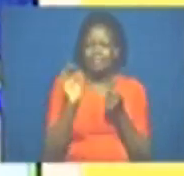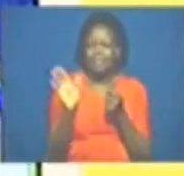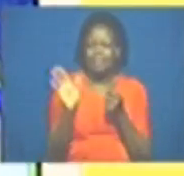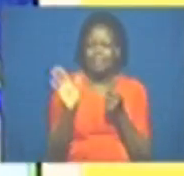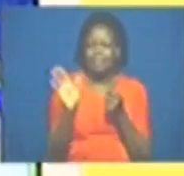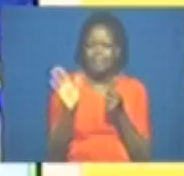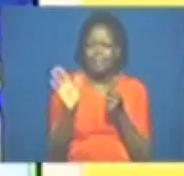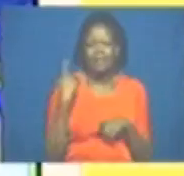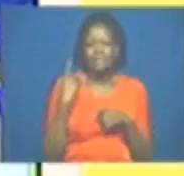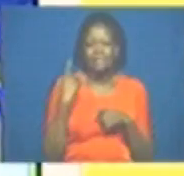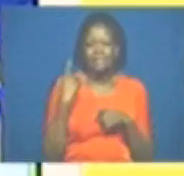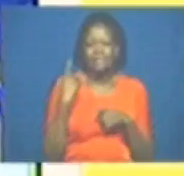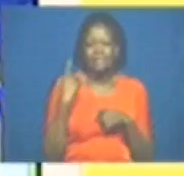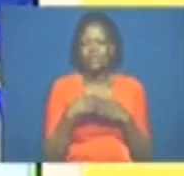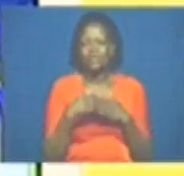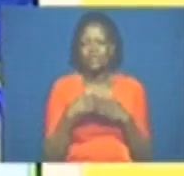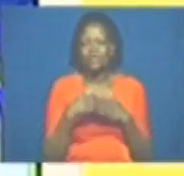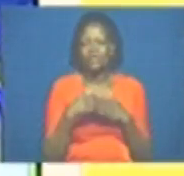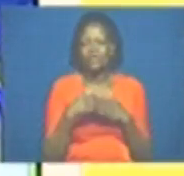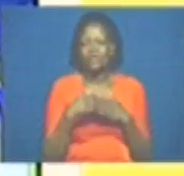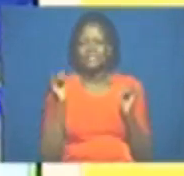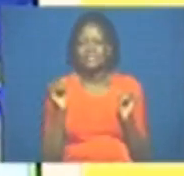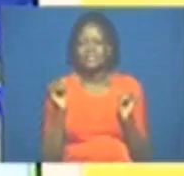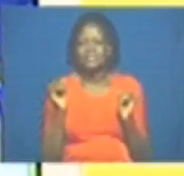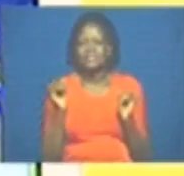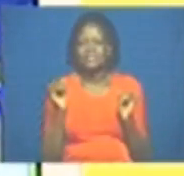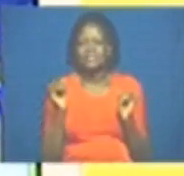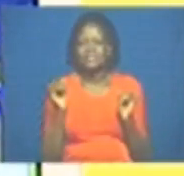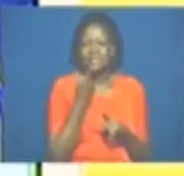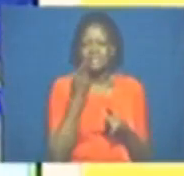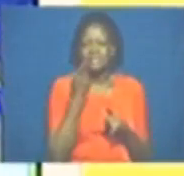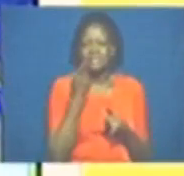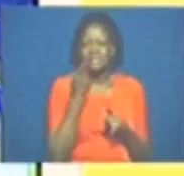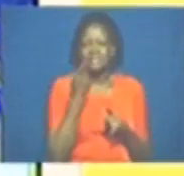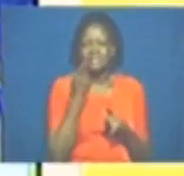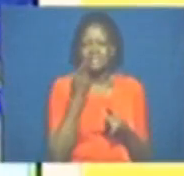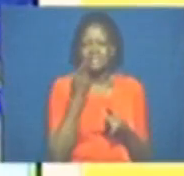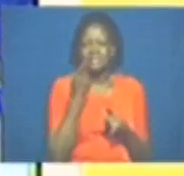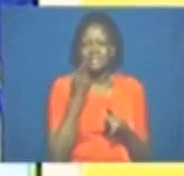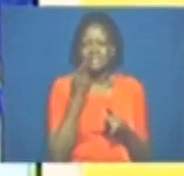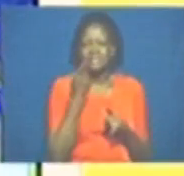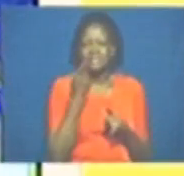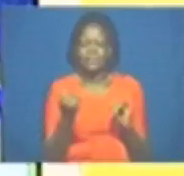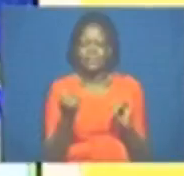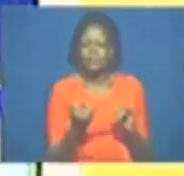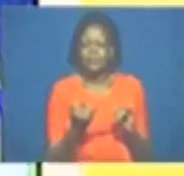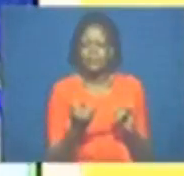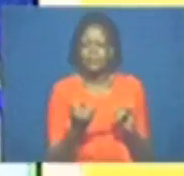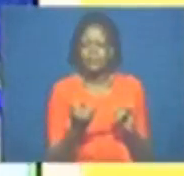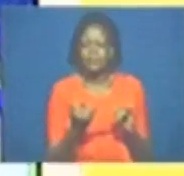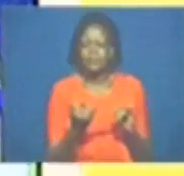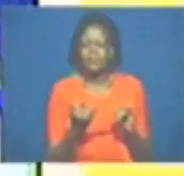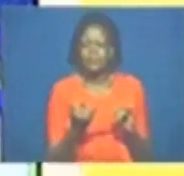on Channel 1 Prime Time. But first, we take a look at the day's highlights.